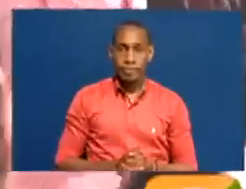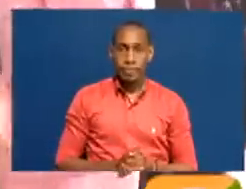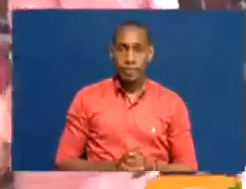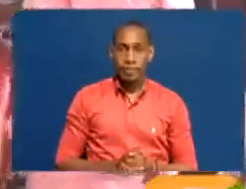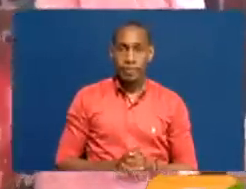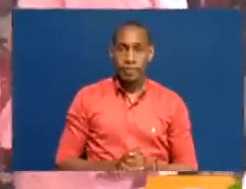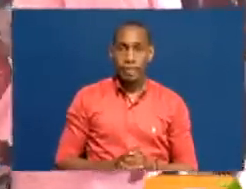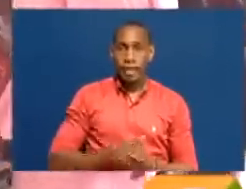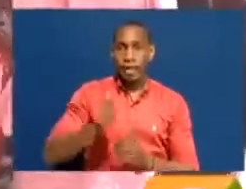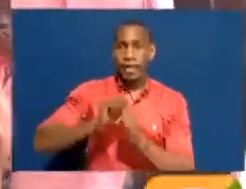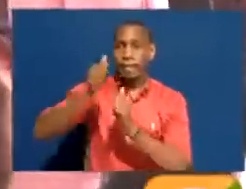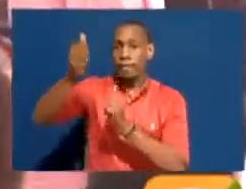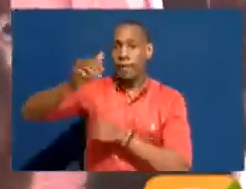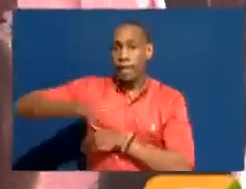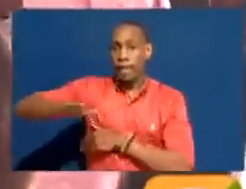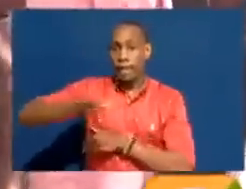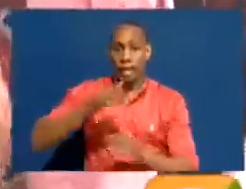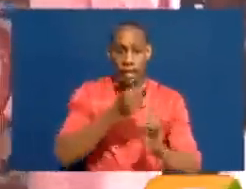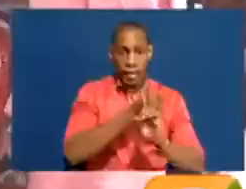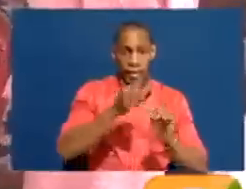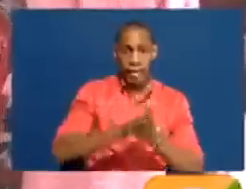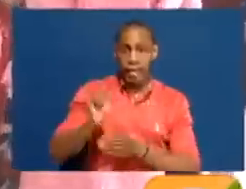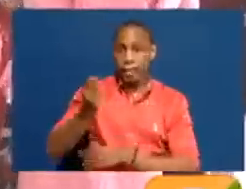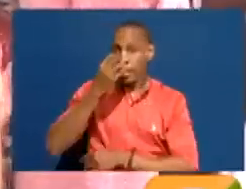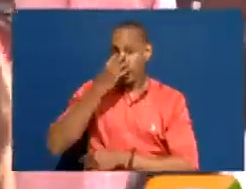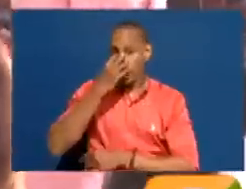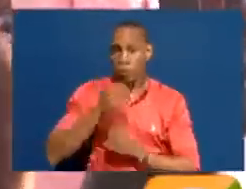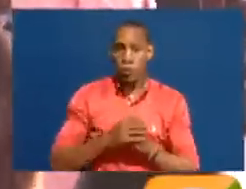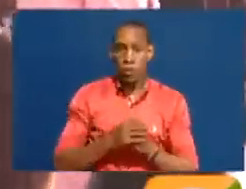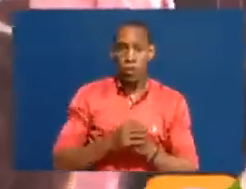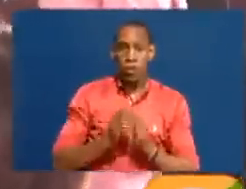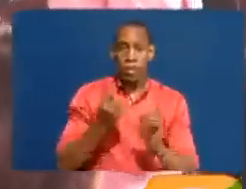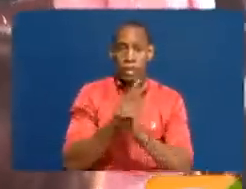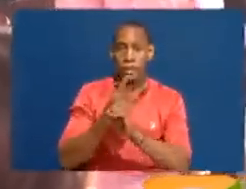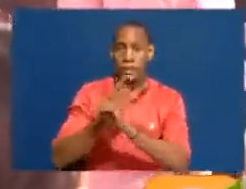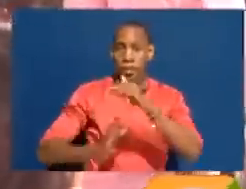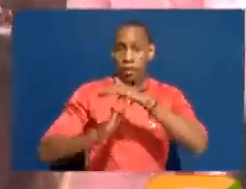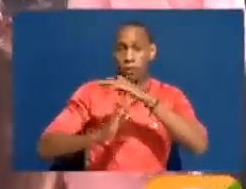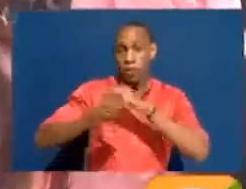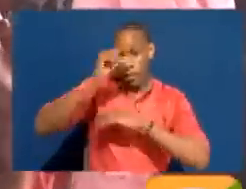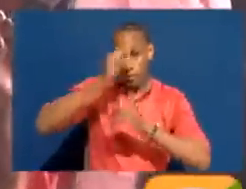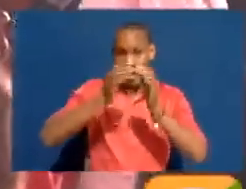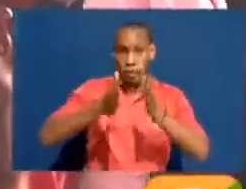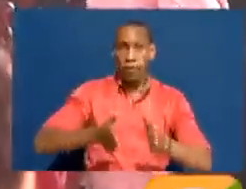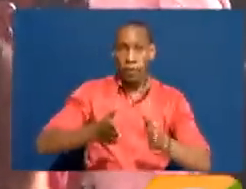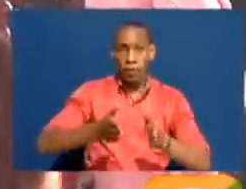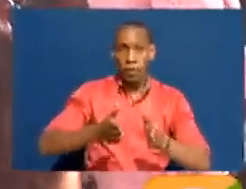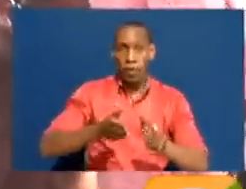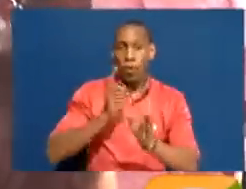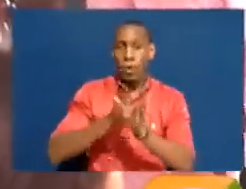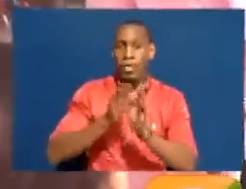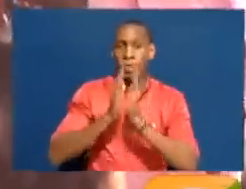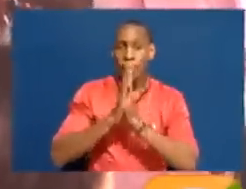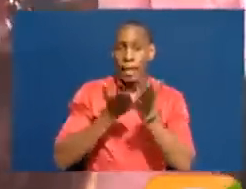Tens of miles south of the scene of the attack, President William Ruto and a host of top government officials attended a